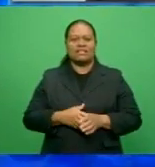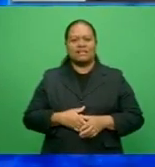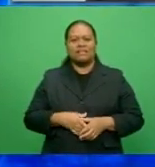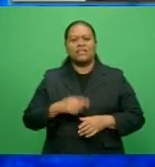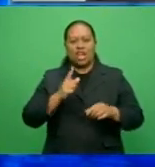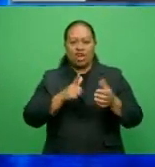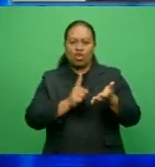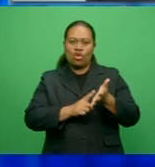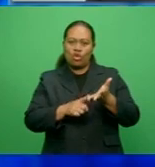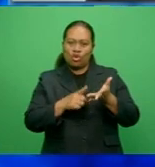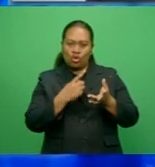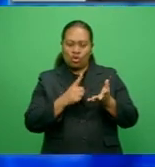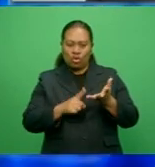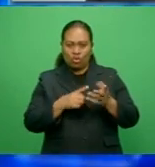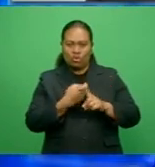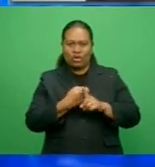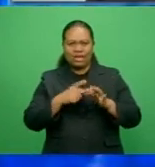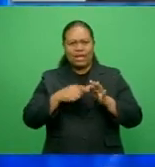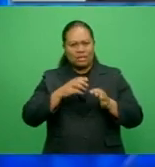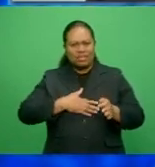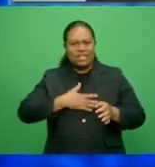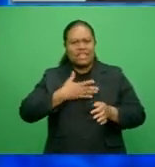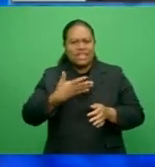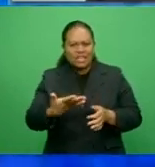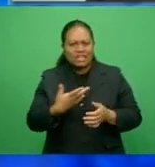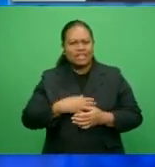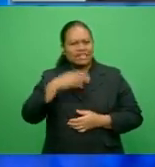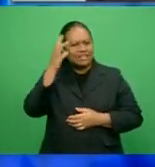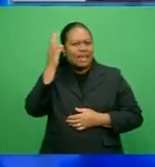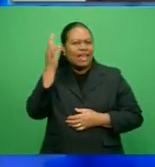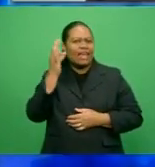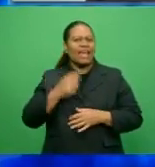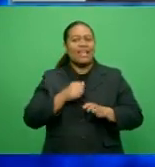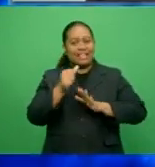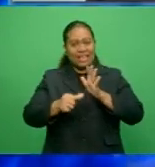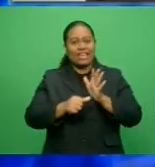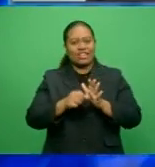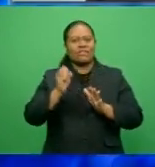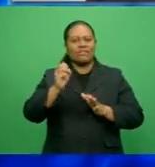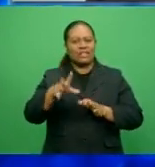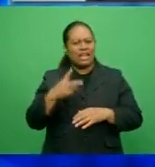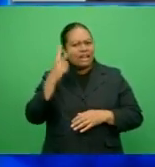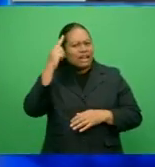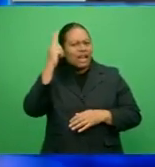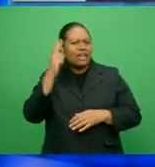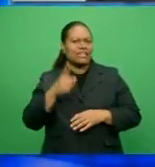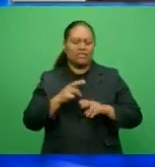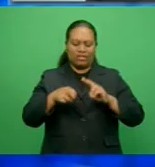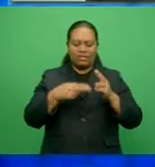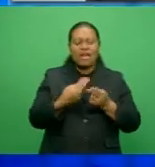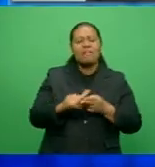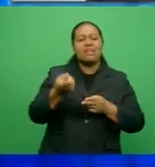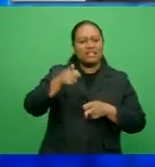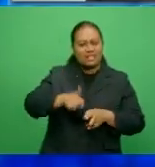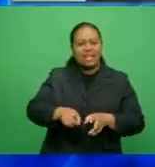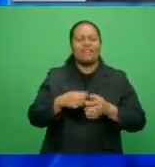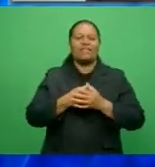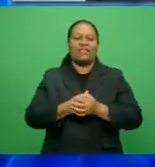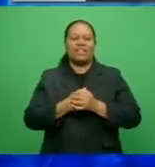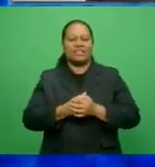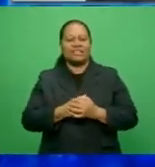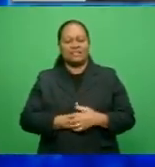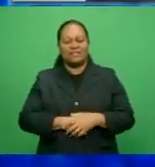groomer Thompson has been interested in hair dressing since the age of 10, cutting hair for his family and friends. More from